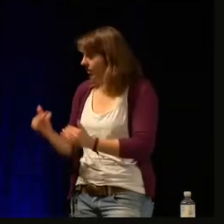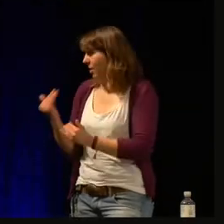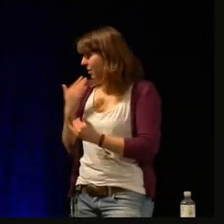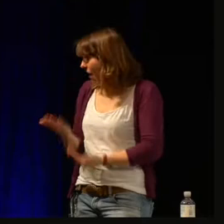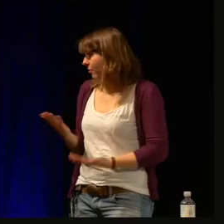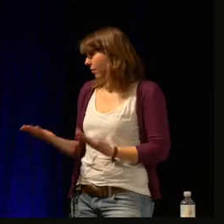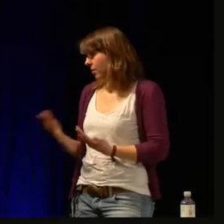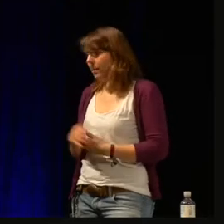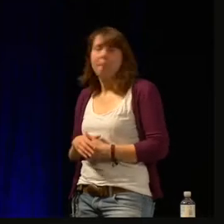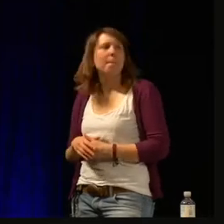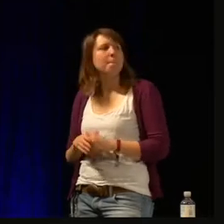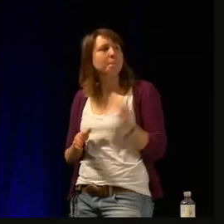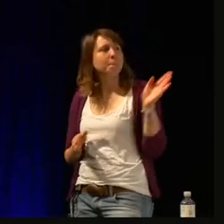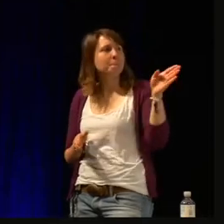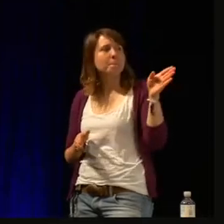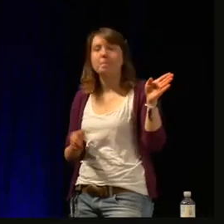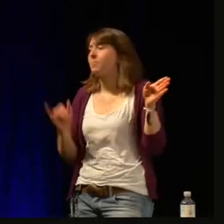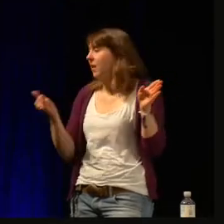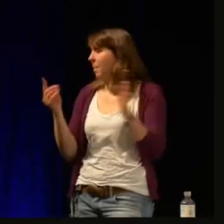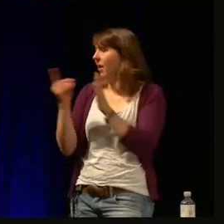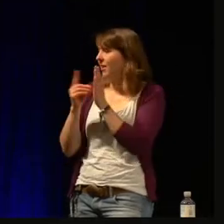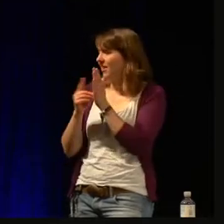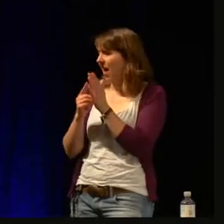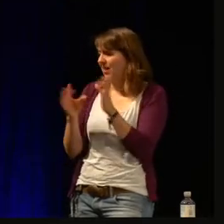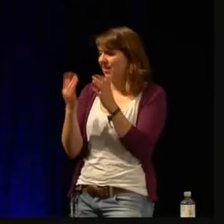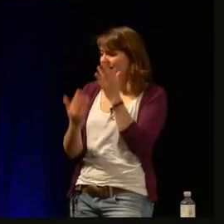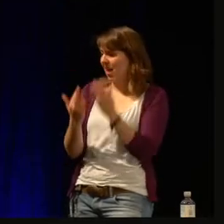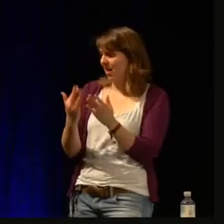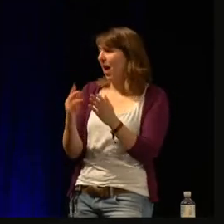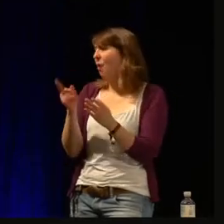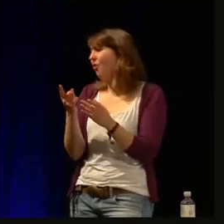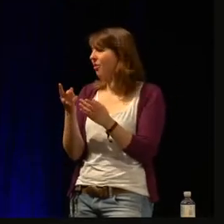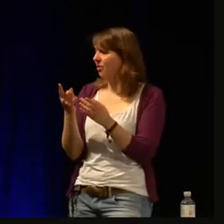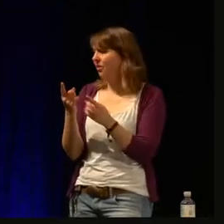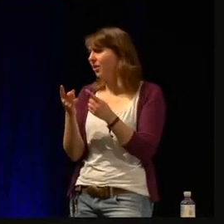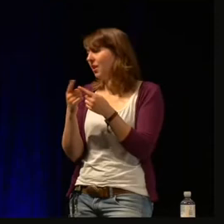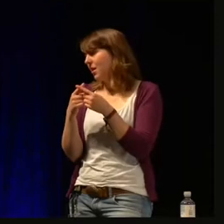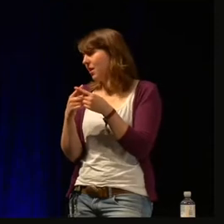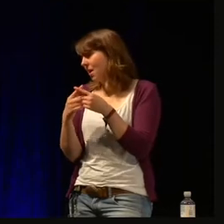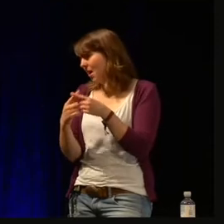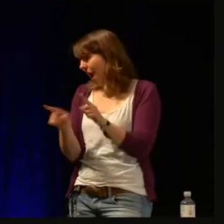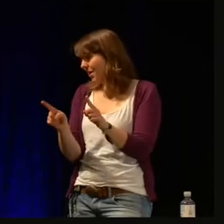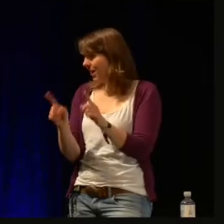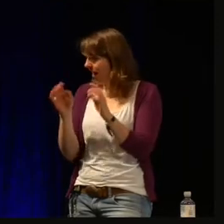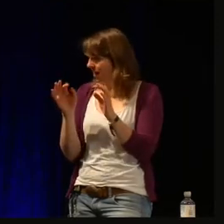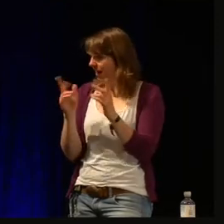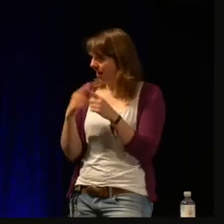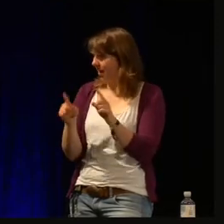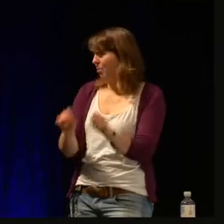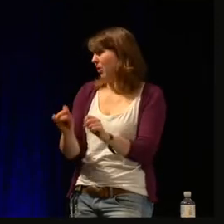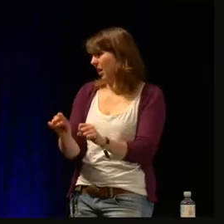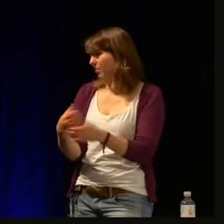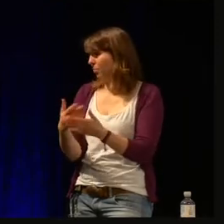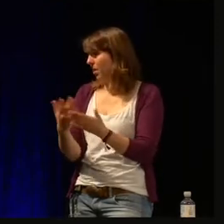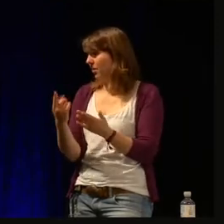question of how easy can we make it, how much can we simplify it. There's this core